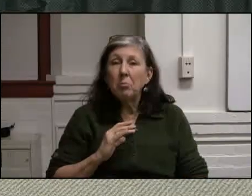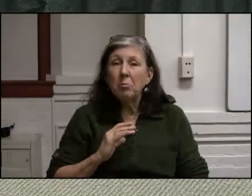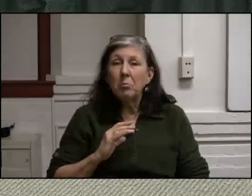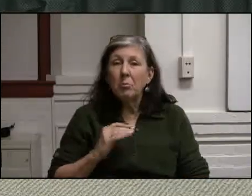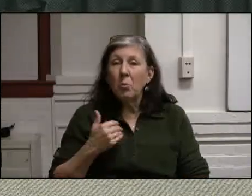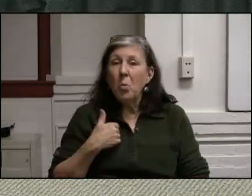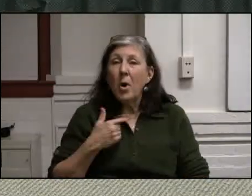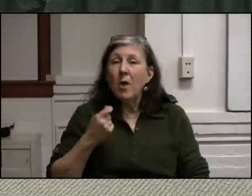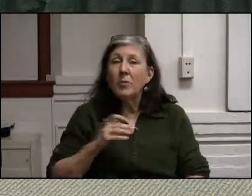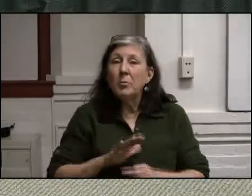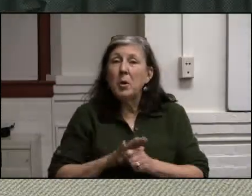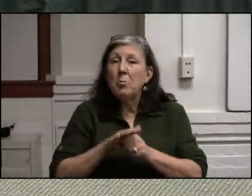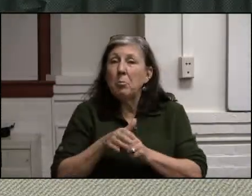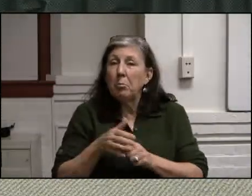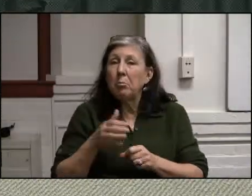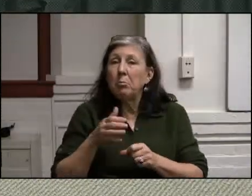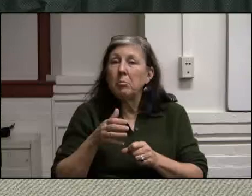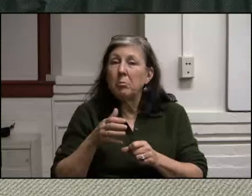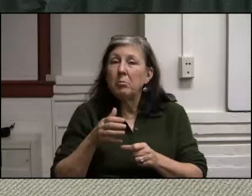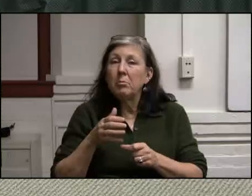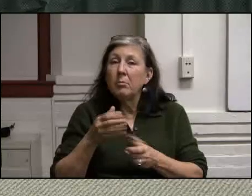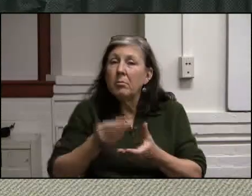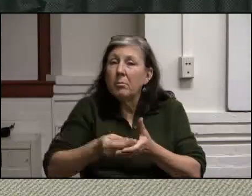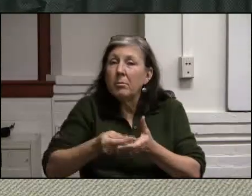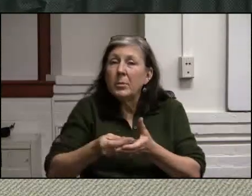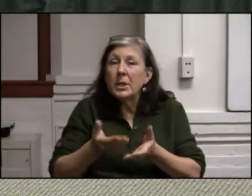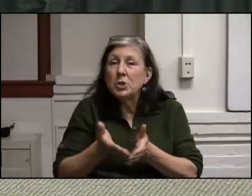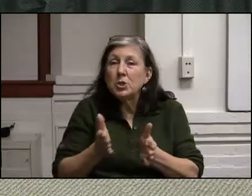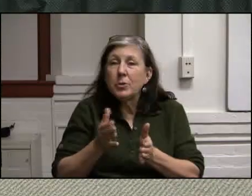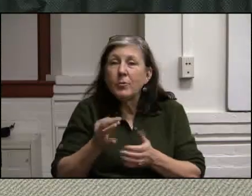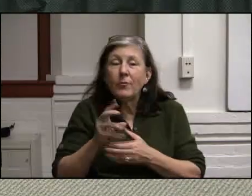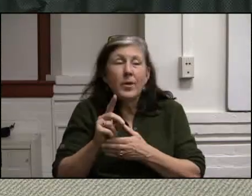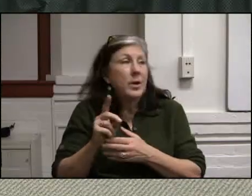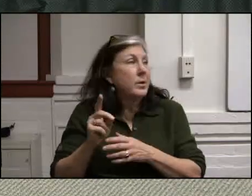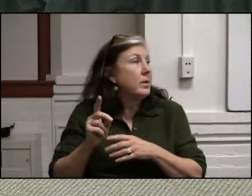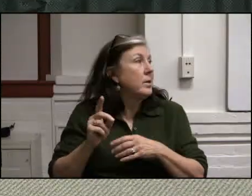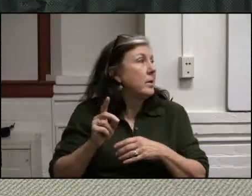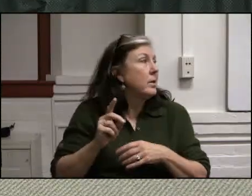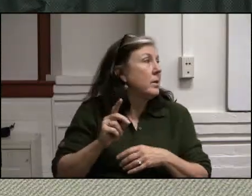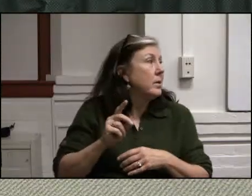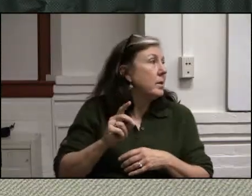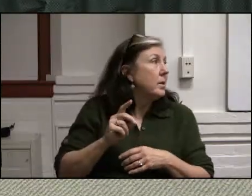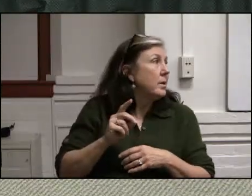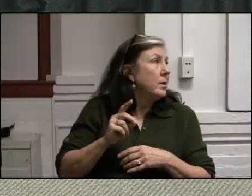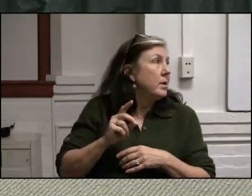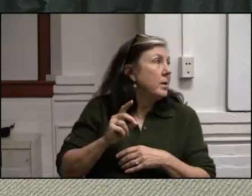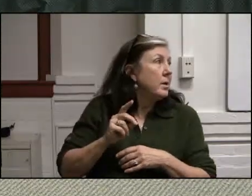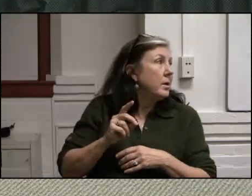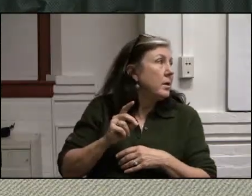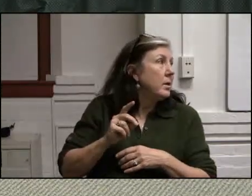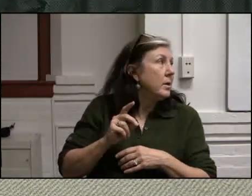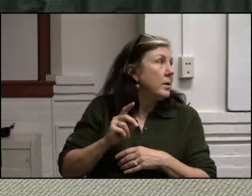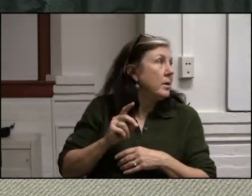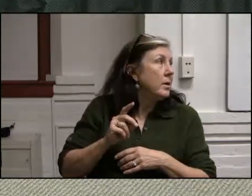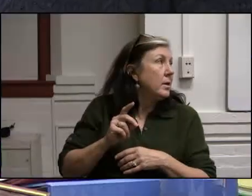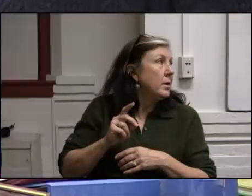in the general fund. Nice to see. I have one quick question. Yes. You mentioned that there was a